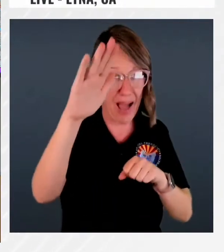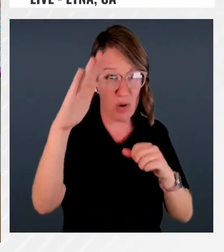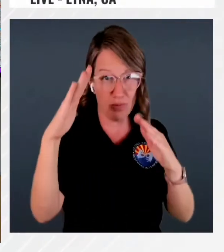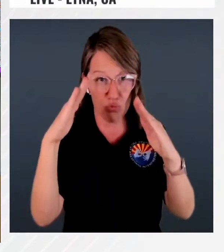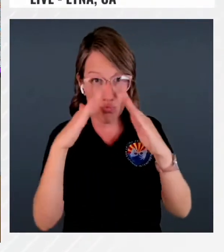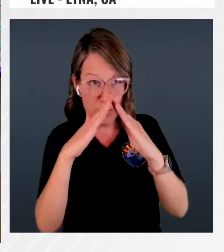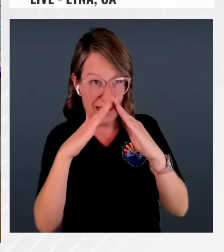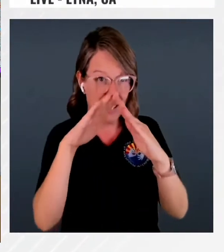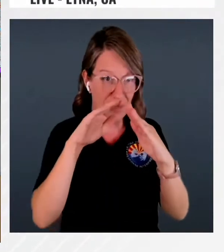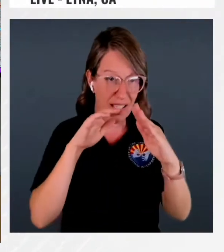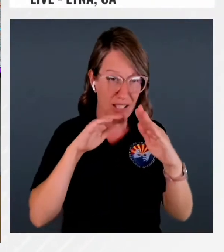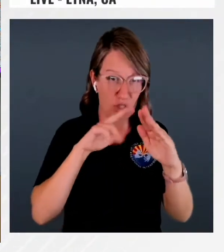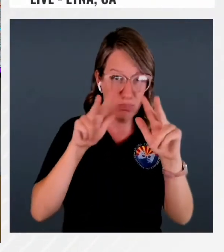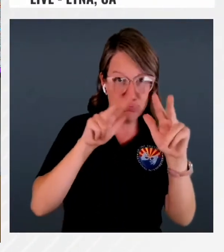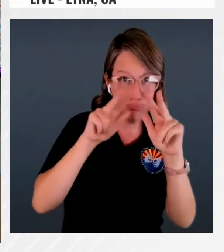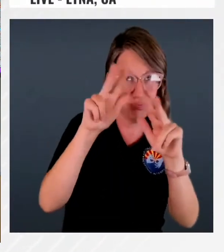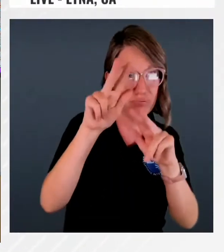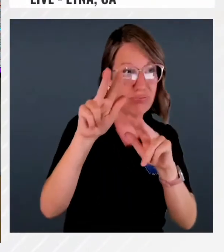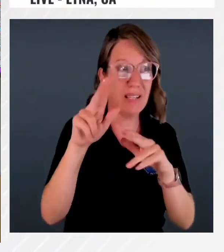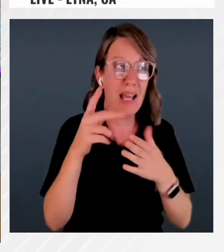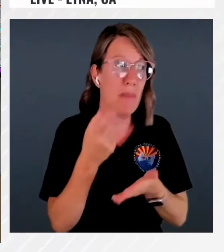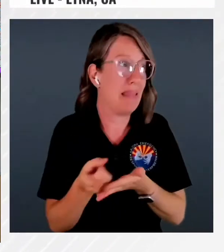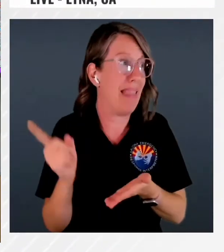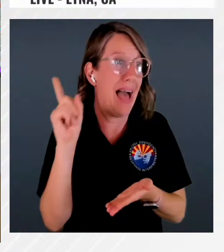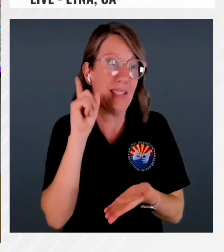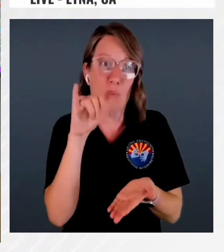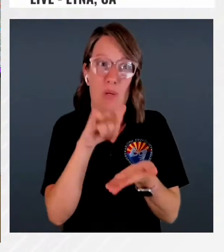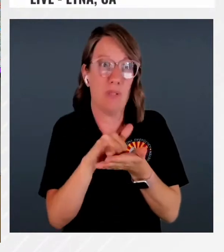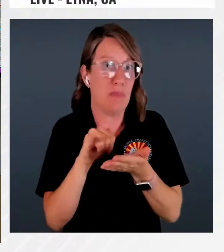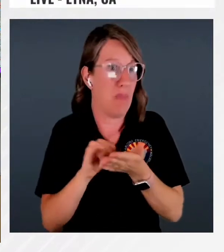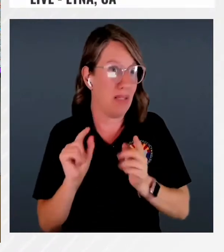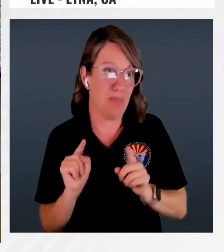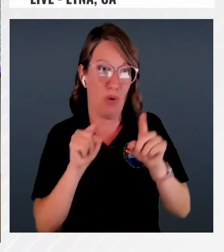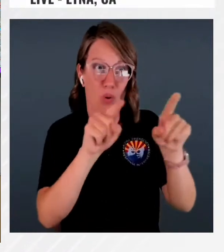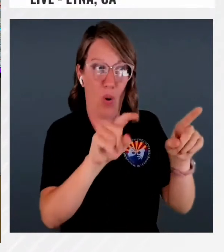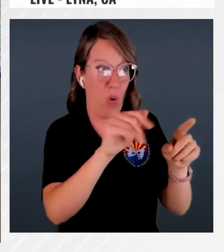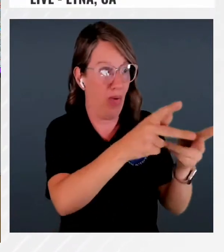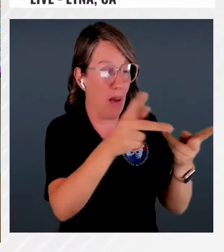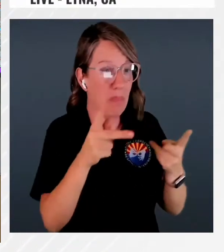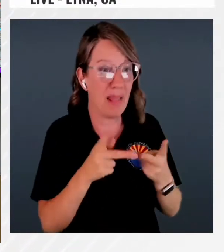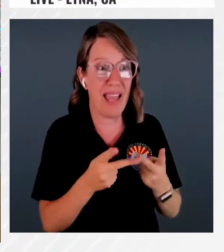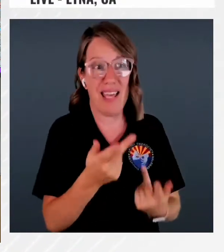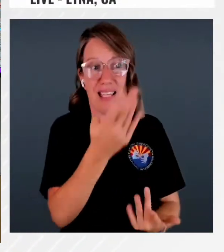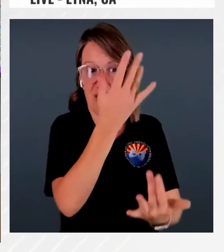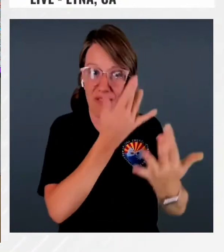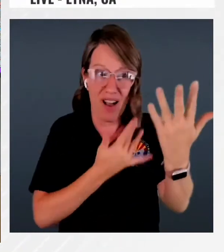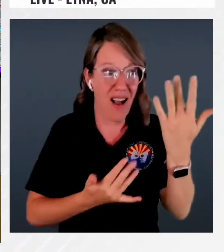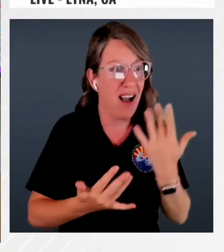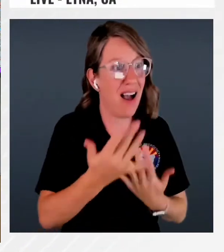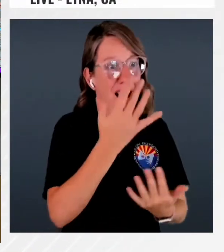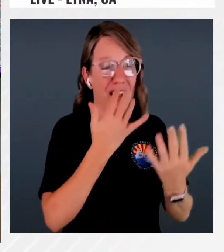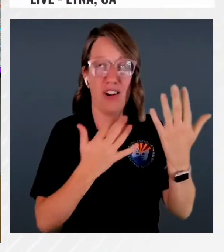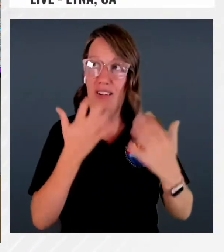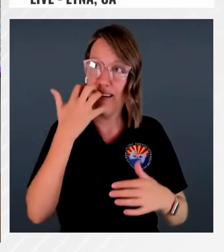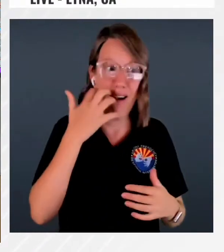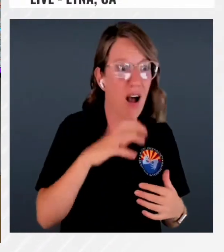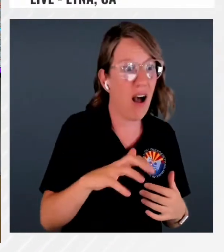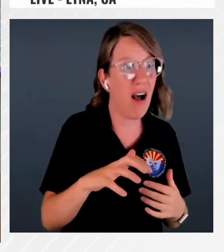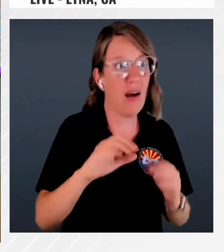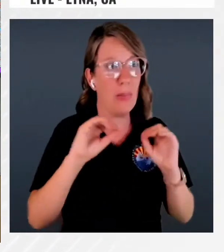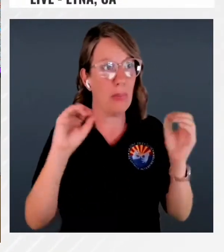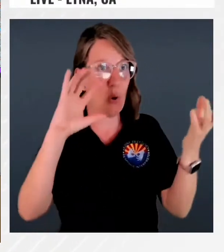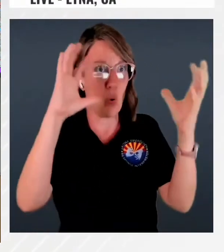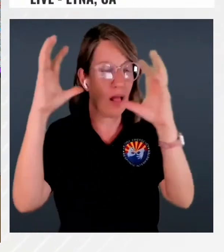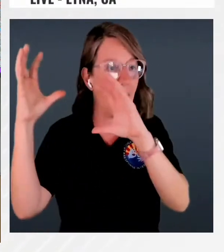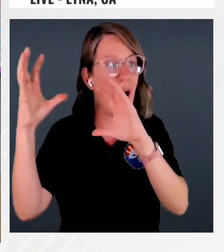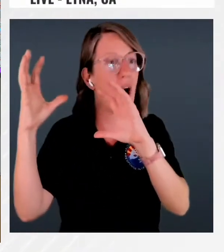edge. The fire activity was extremely too high, and we aren't able to get in and go direct in those conditions. So